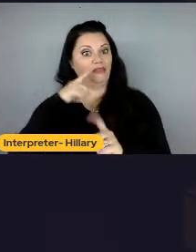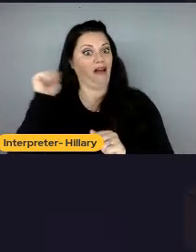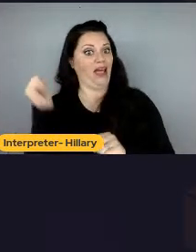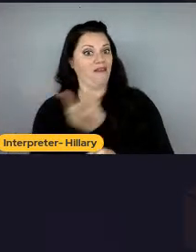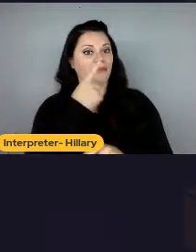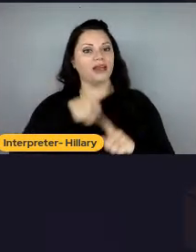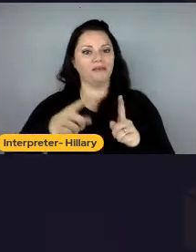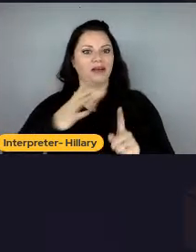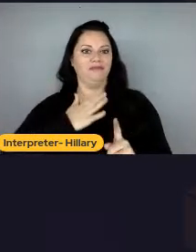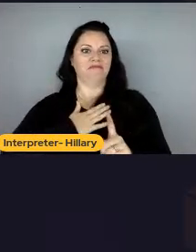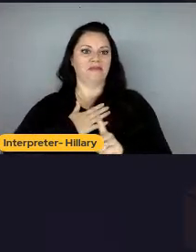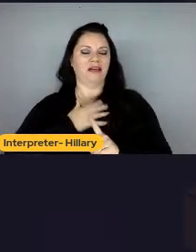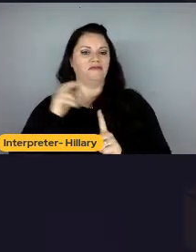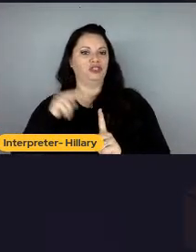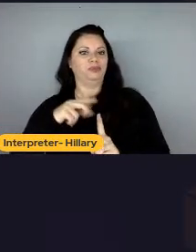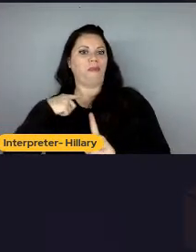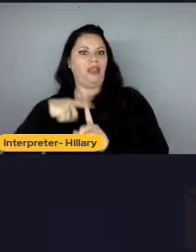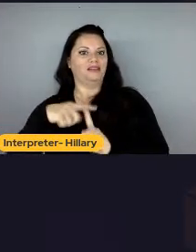certainly was for me.